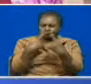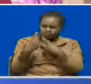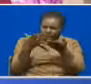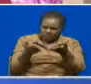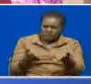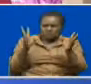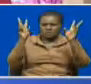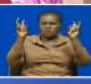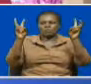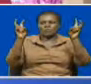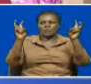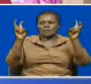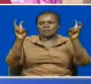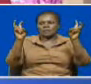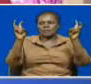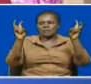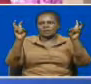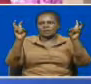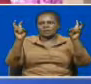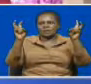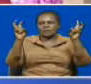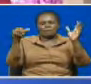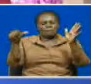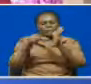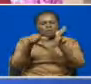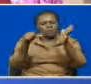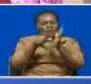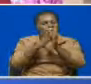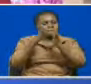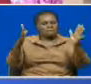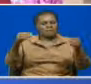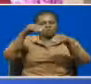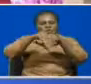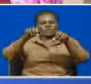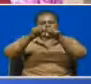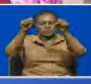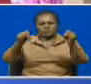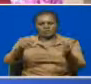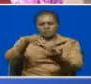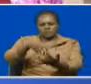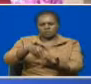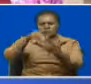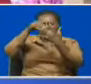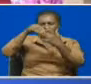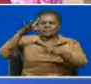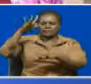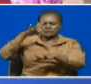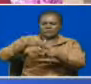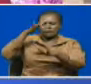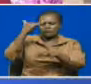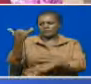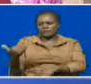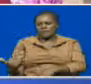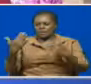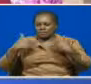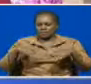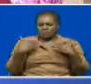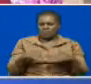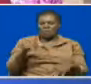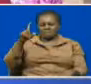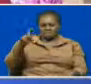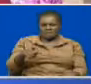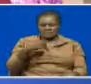this particular issue that seems to become a vice in the society, especially when it touches on the young ones who